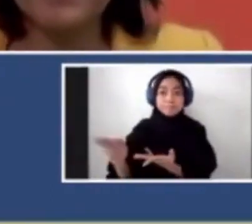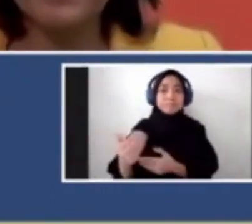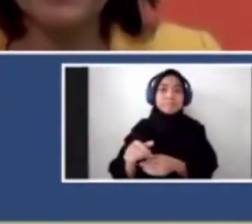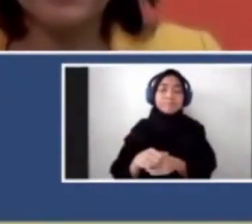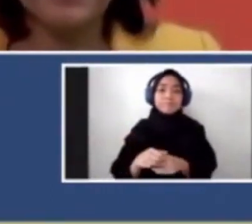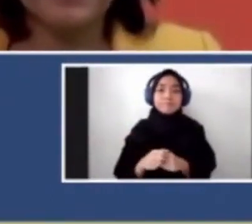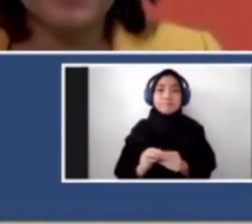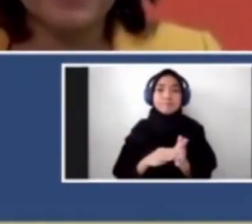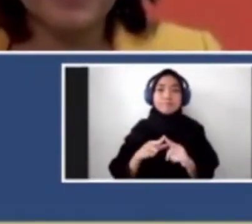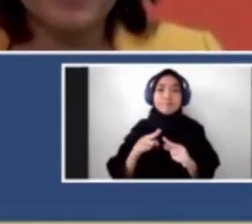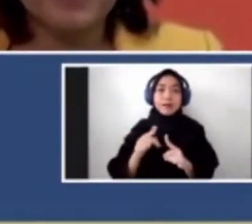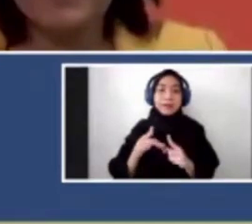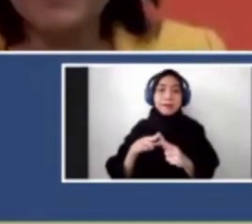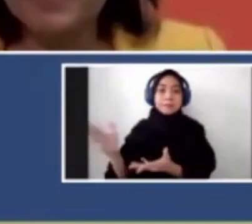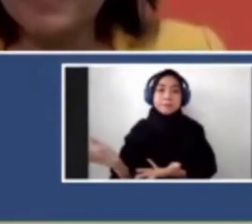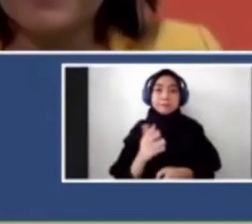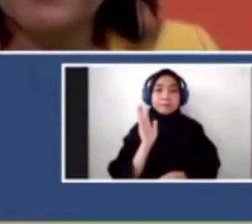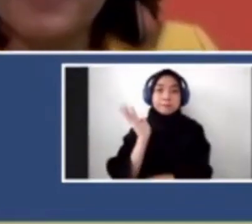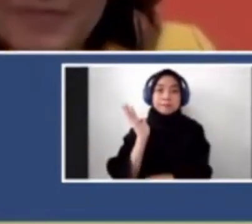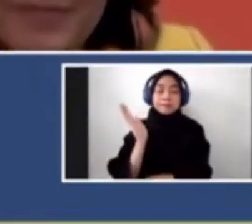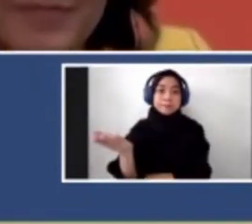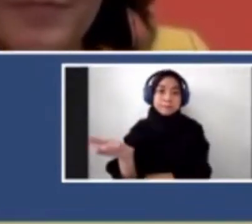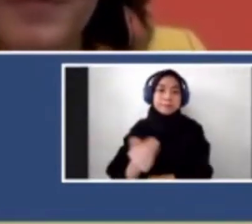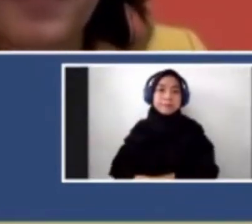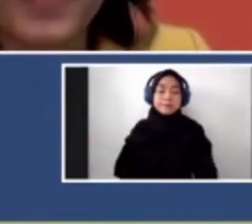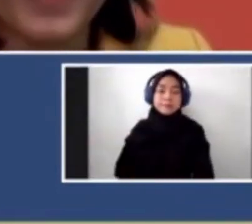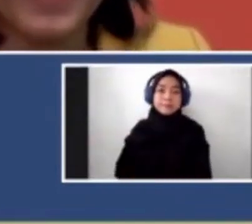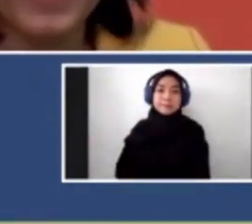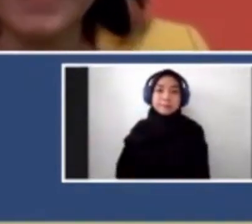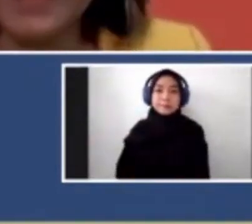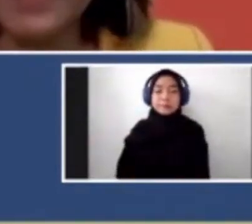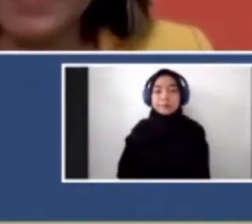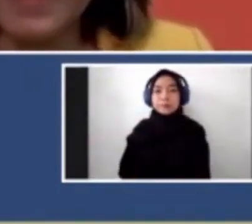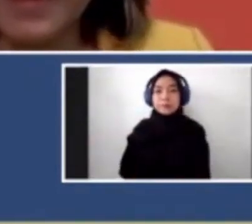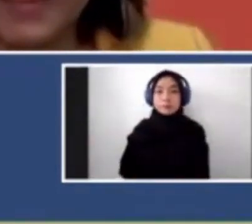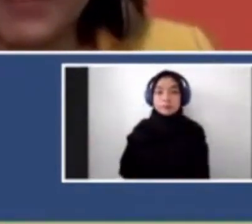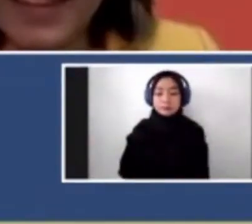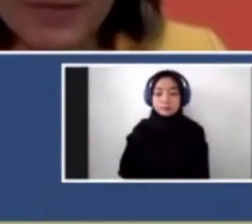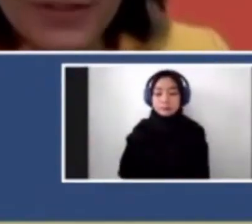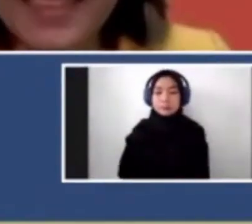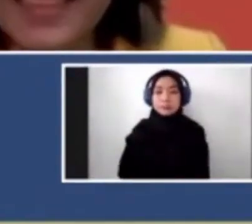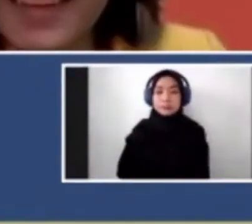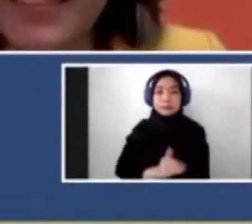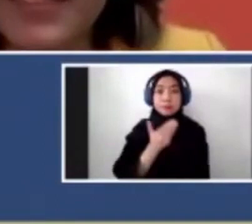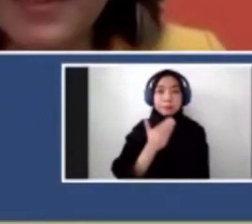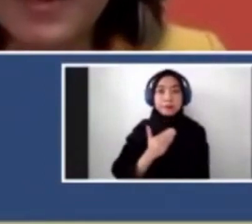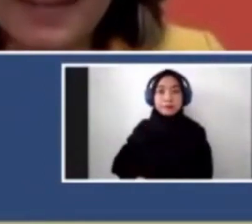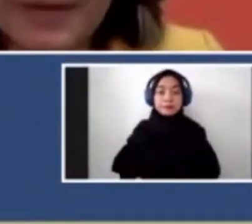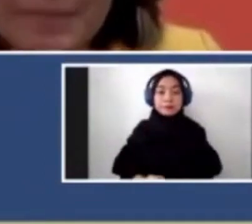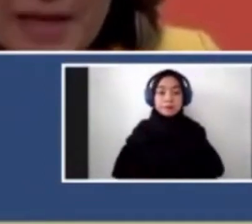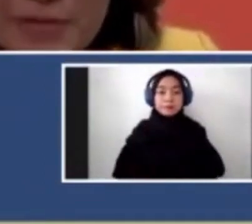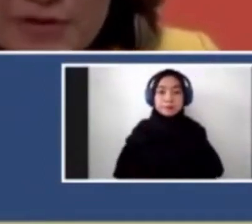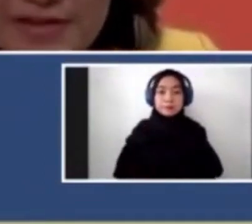her paper. Dr. Zarza, the screen is yours. Thank you very much, Sharif.